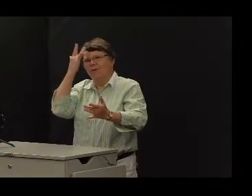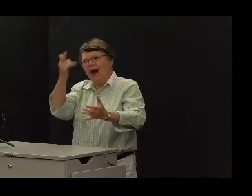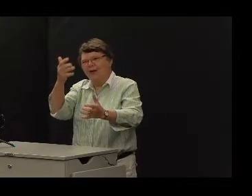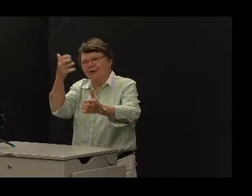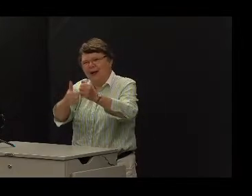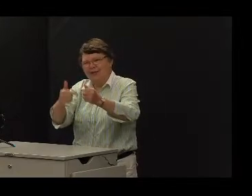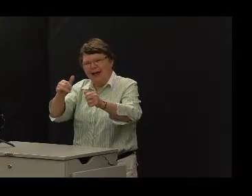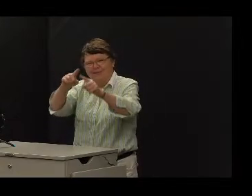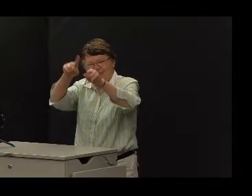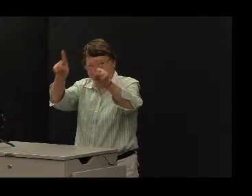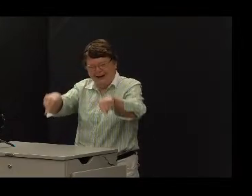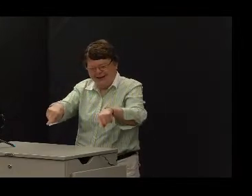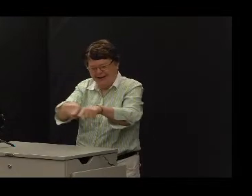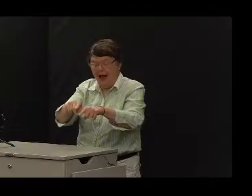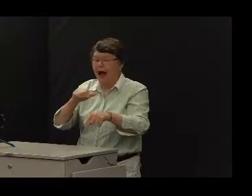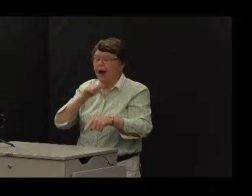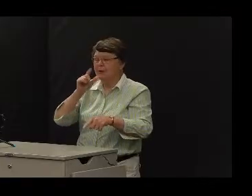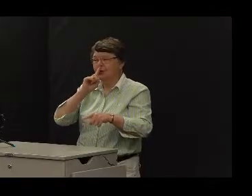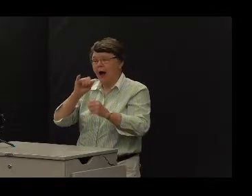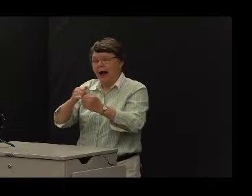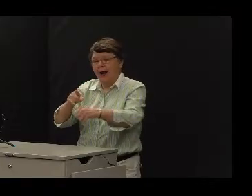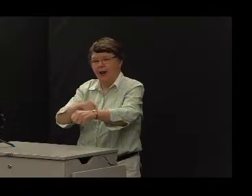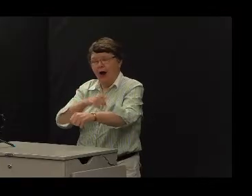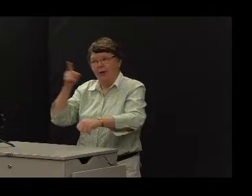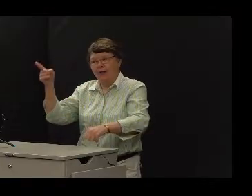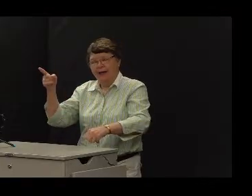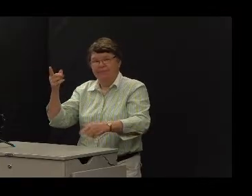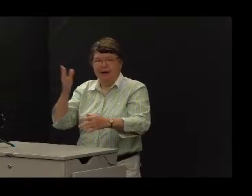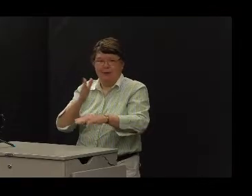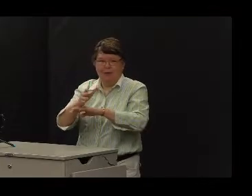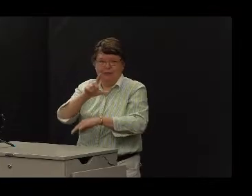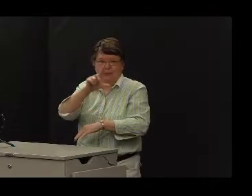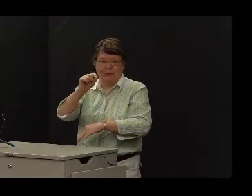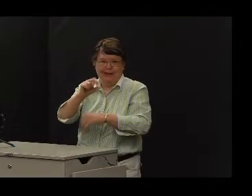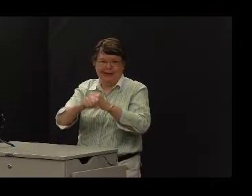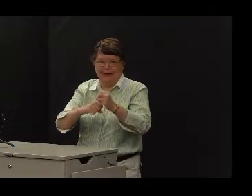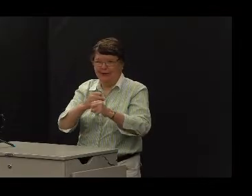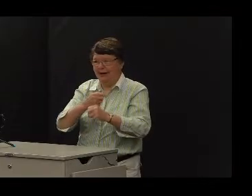And I can only imagine Sandy Smock, she'll probably...